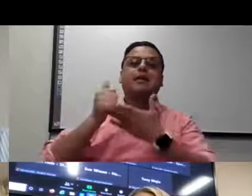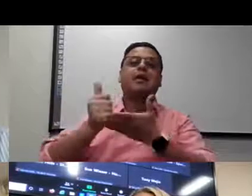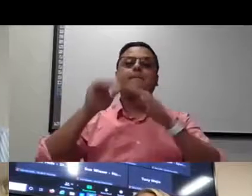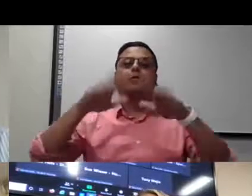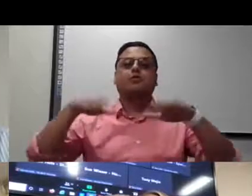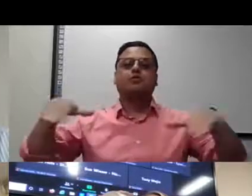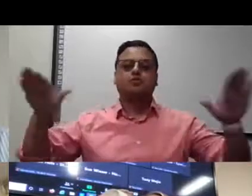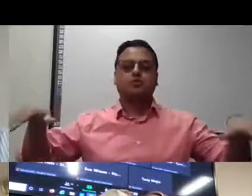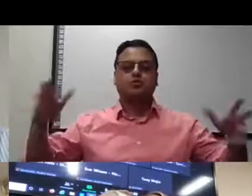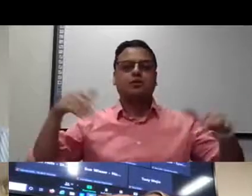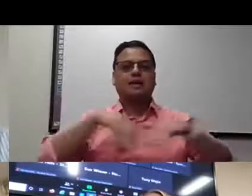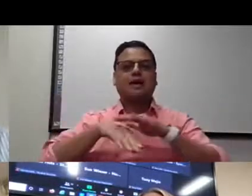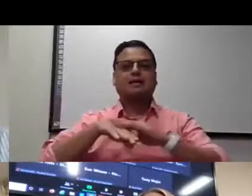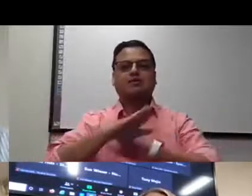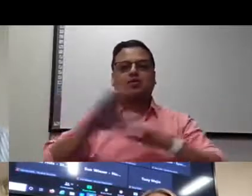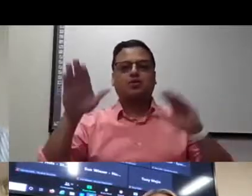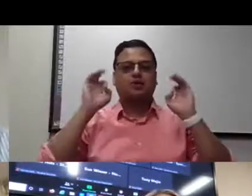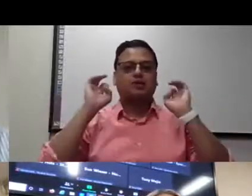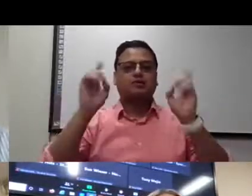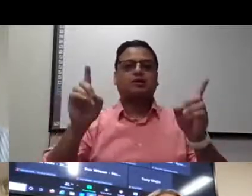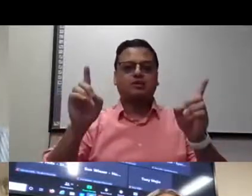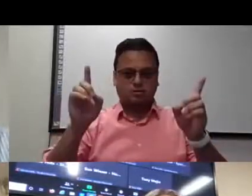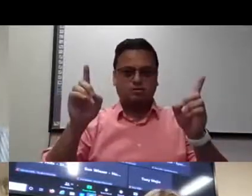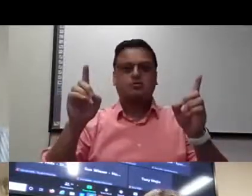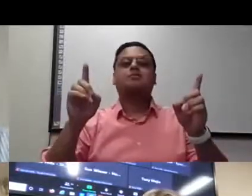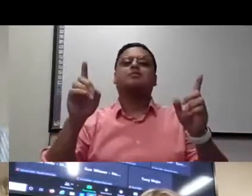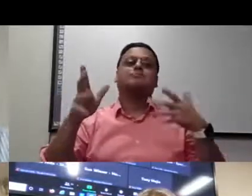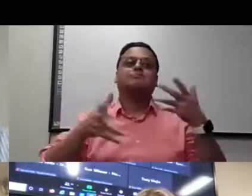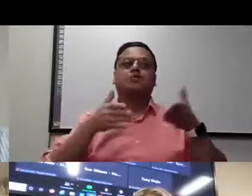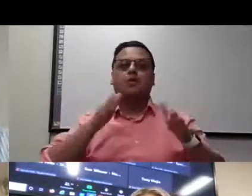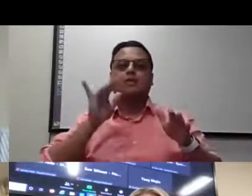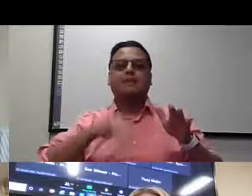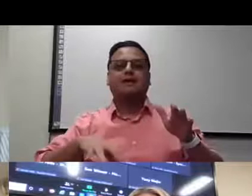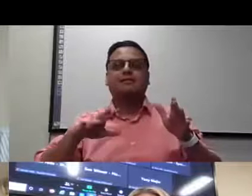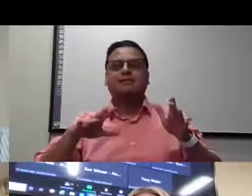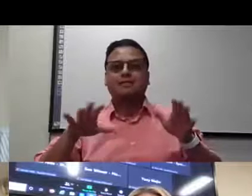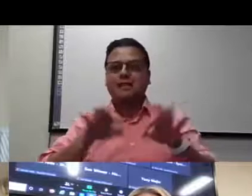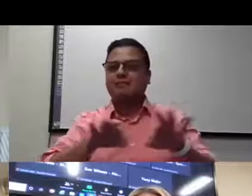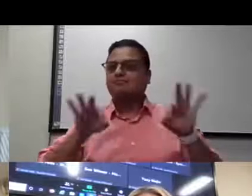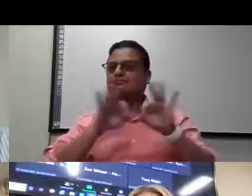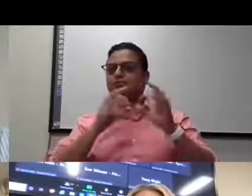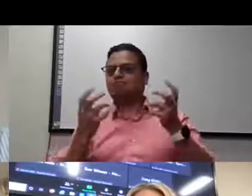children access their education in a way that is meaningful and appropriate.